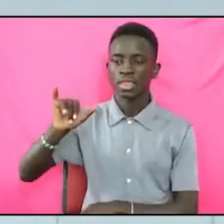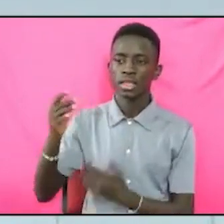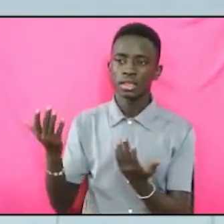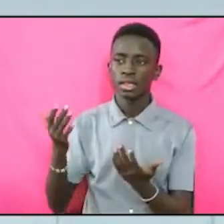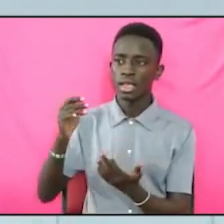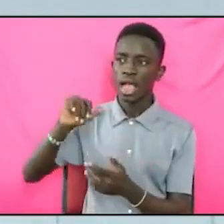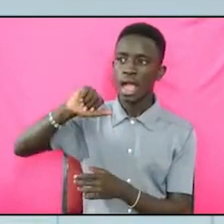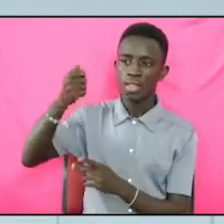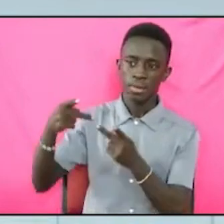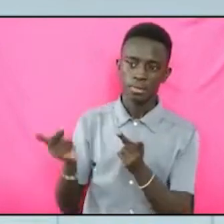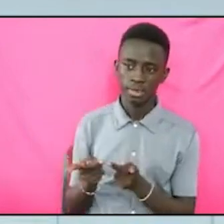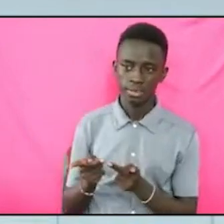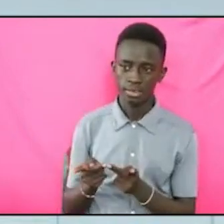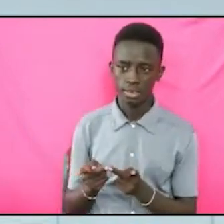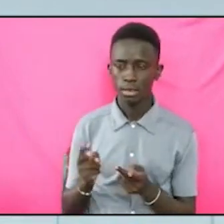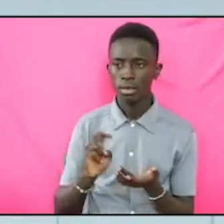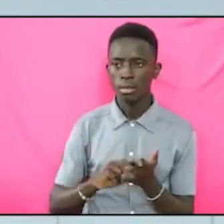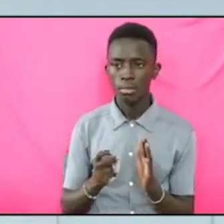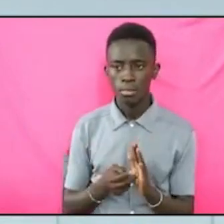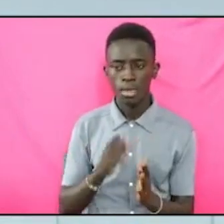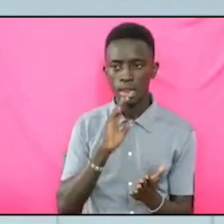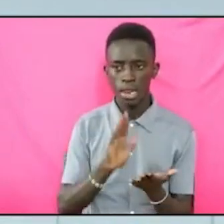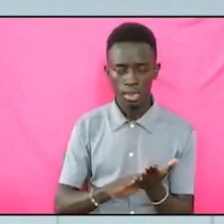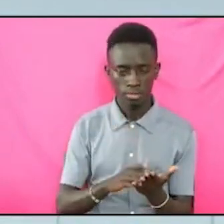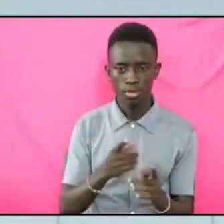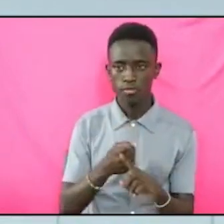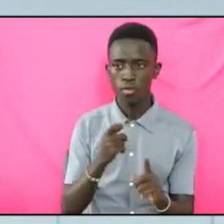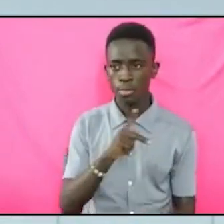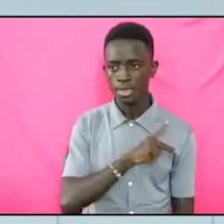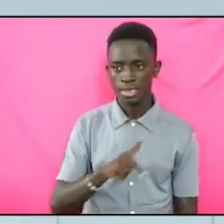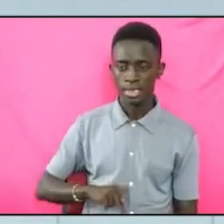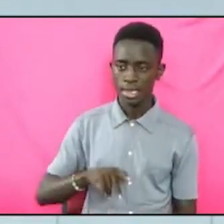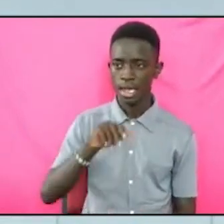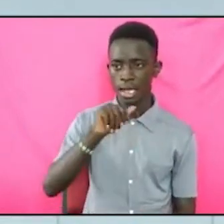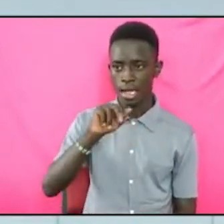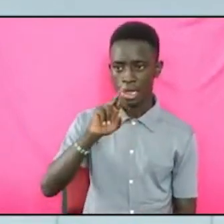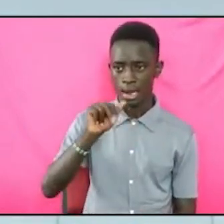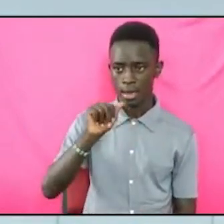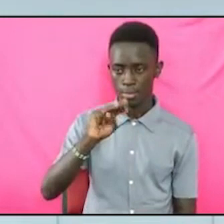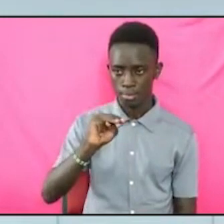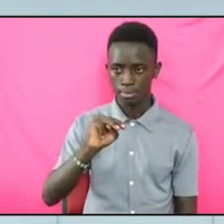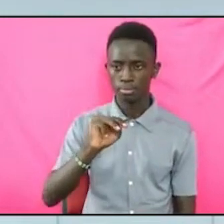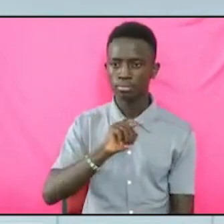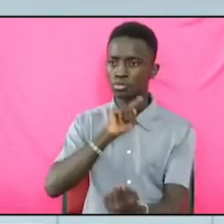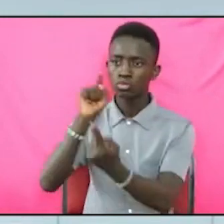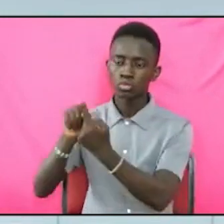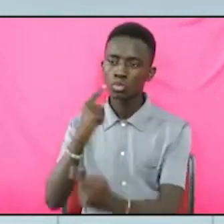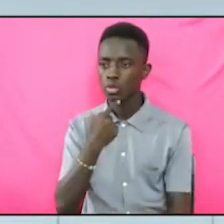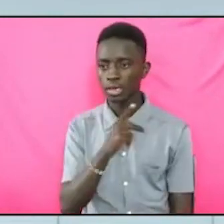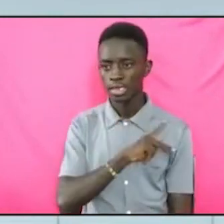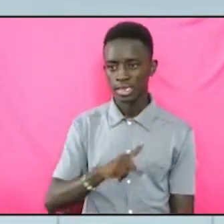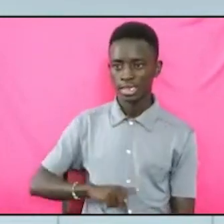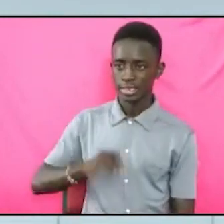And so he goes with a letter from the king of Aram to the king of Israel, saying, I'm sending to you my